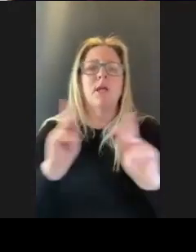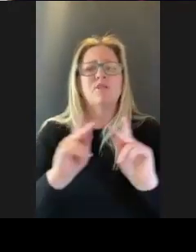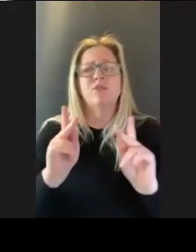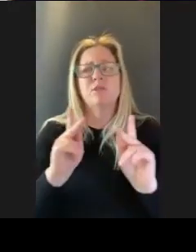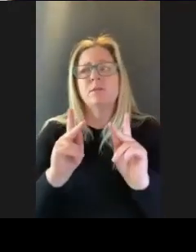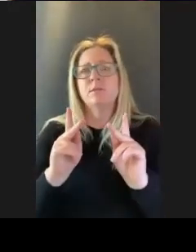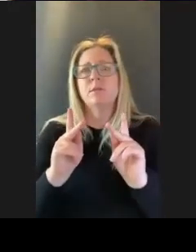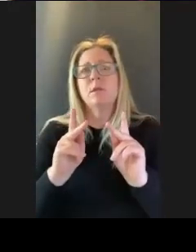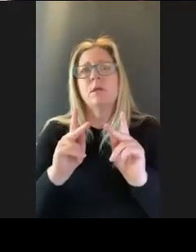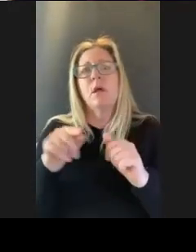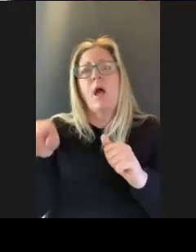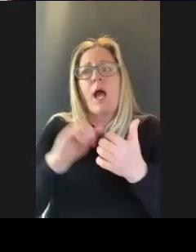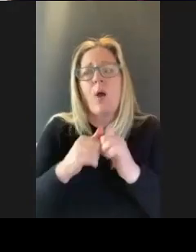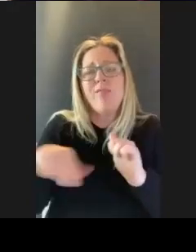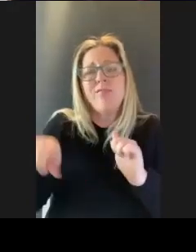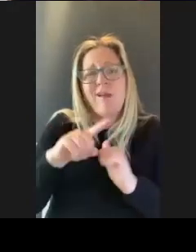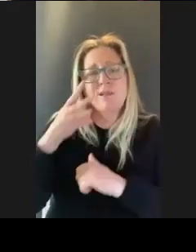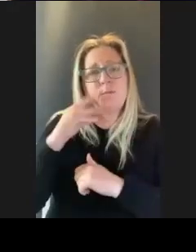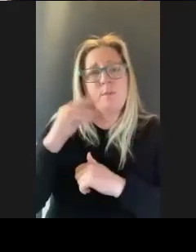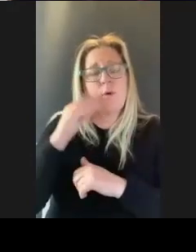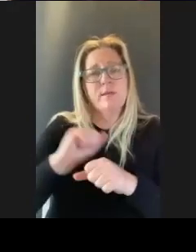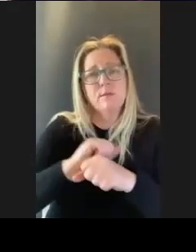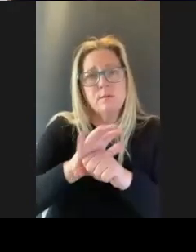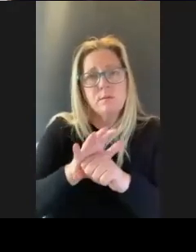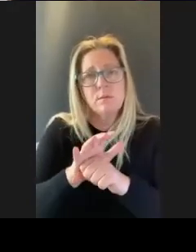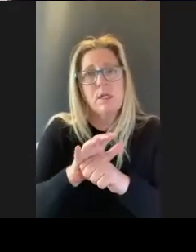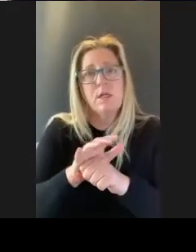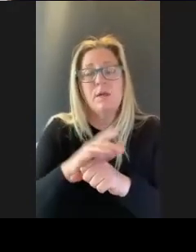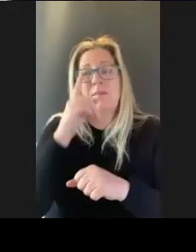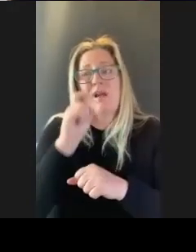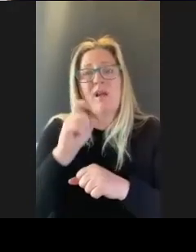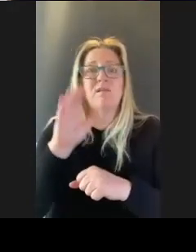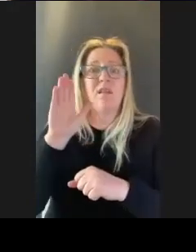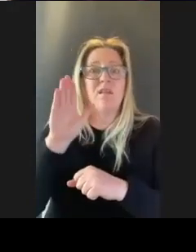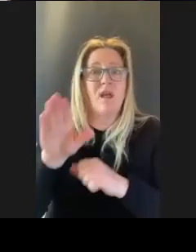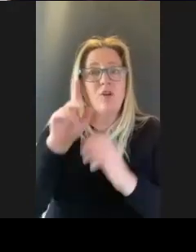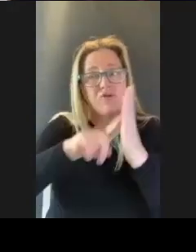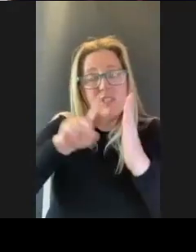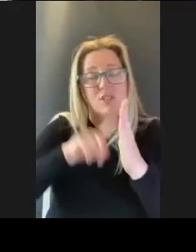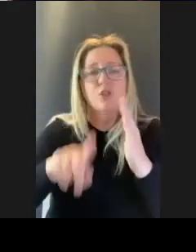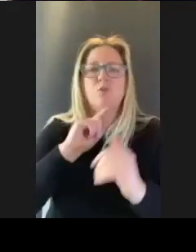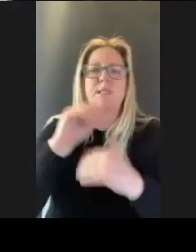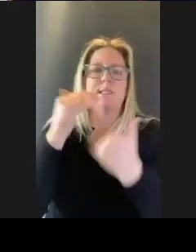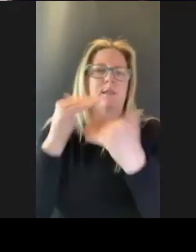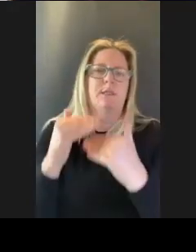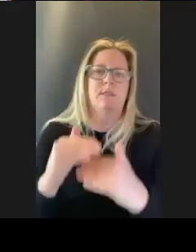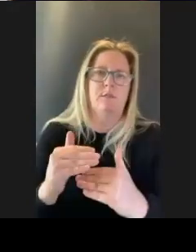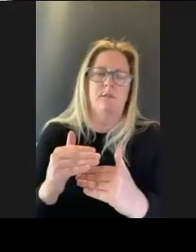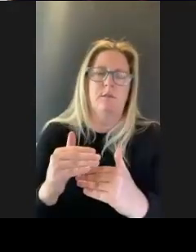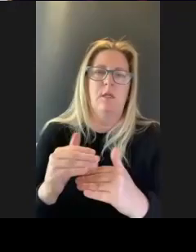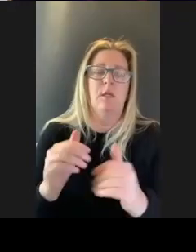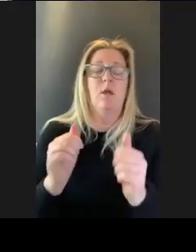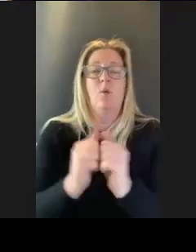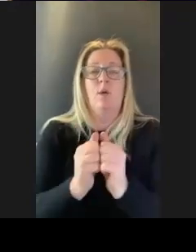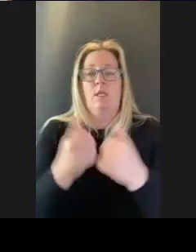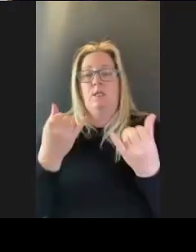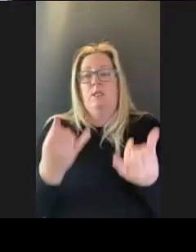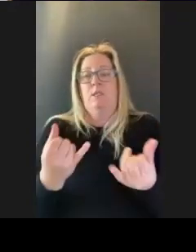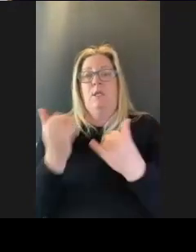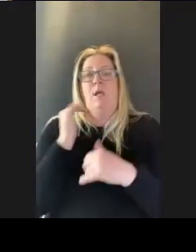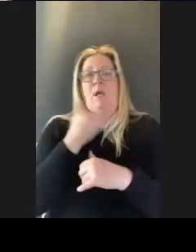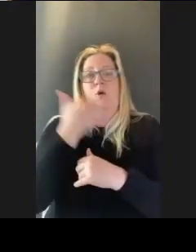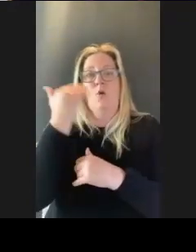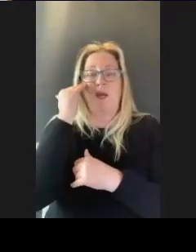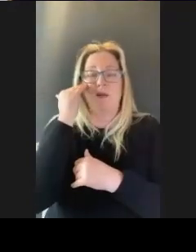experiencing COVID-19, as data is currently limited. With the awareness we now have with data supporting